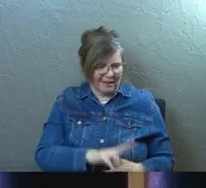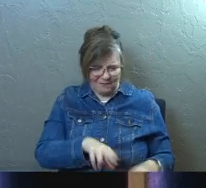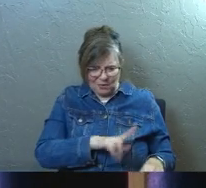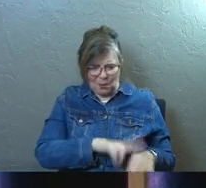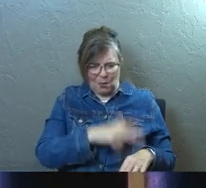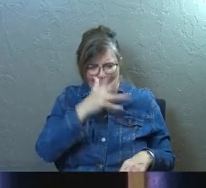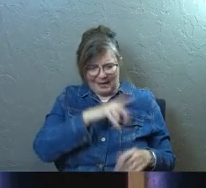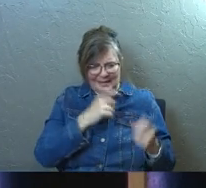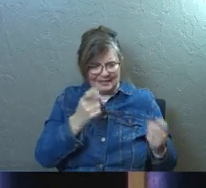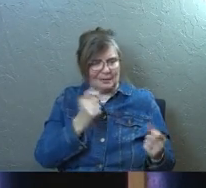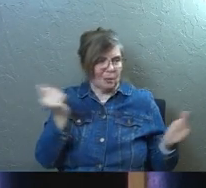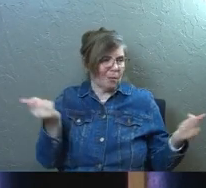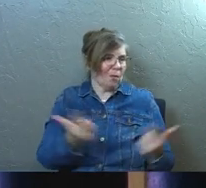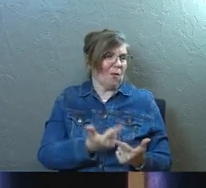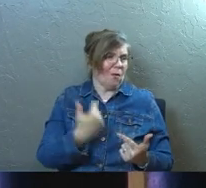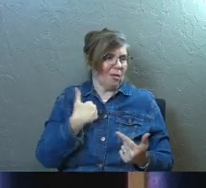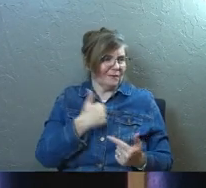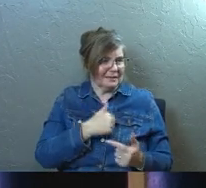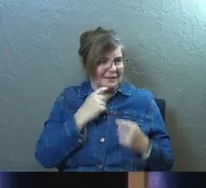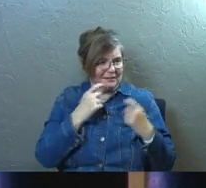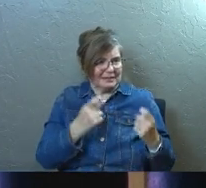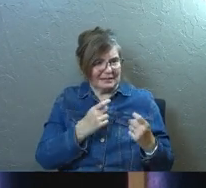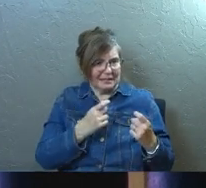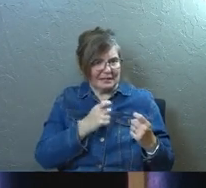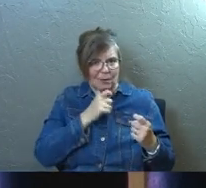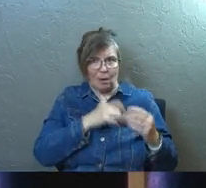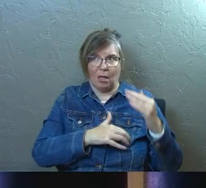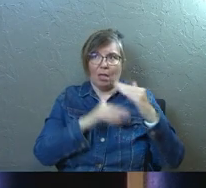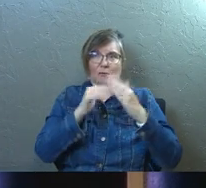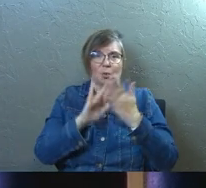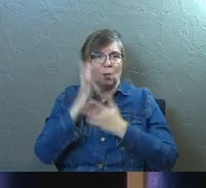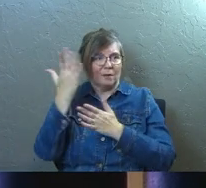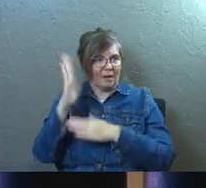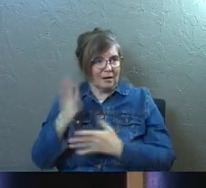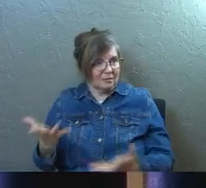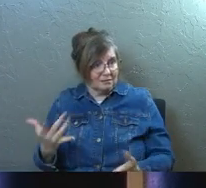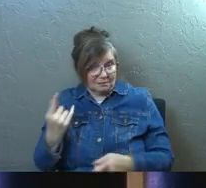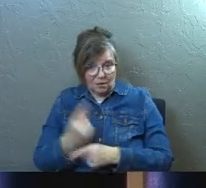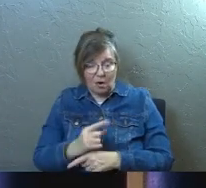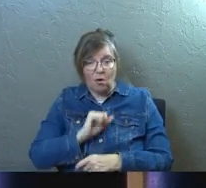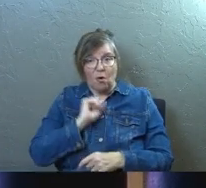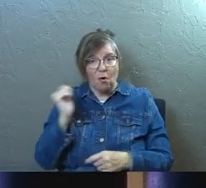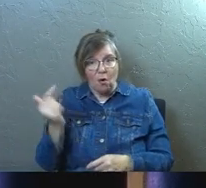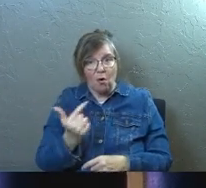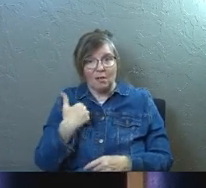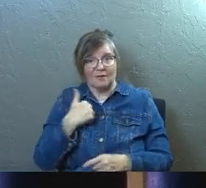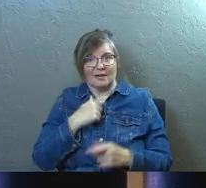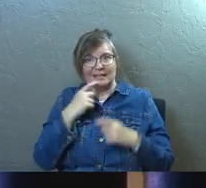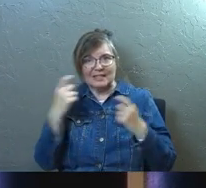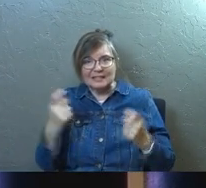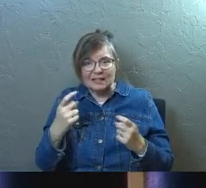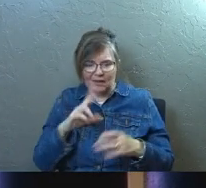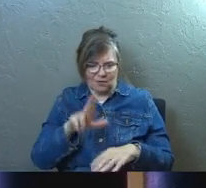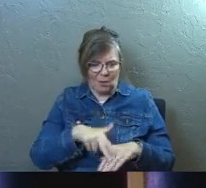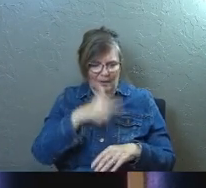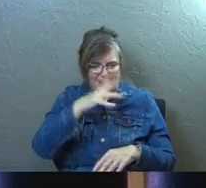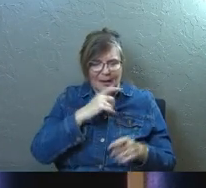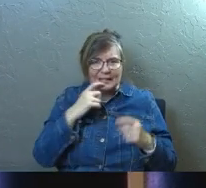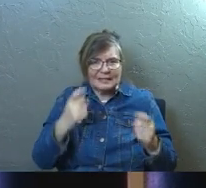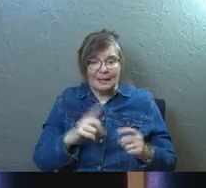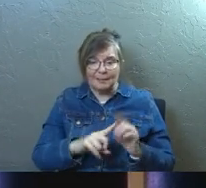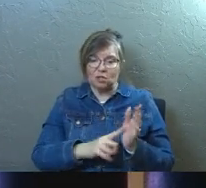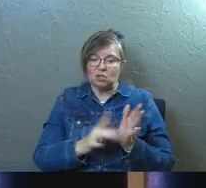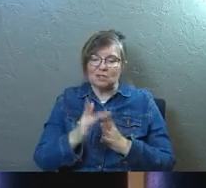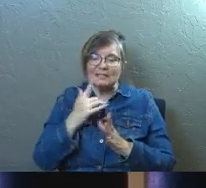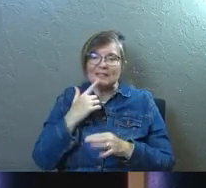Of course the guy sinned. All have sinned and fall short of the glory of God. Yes? All have sinned. Of course this man sinned,